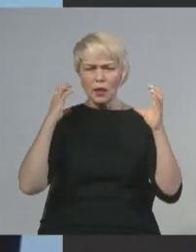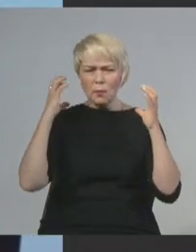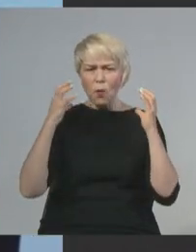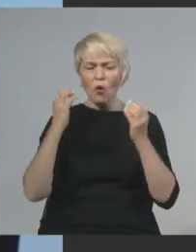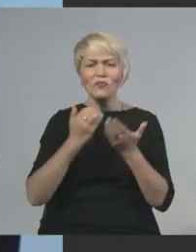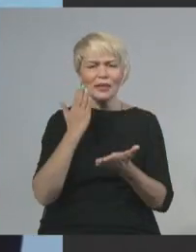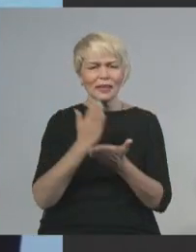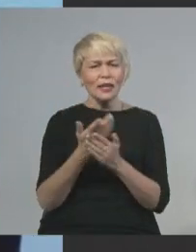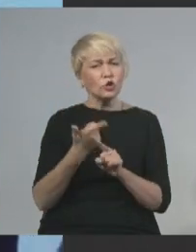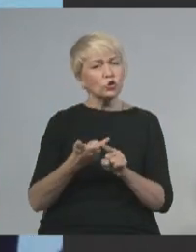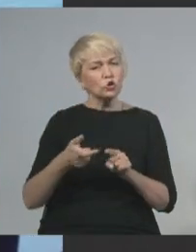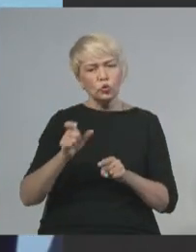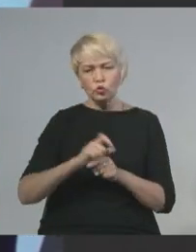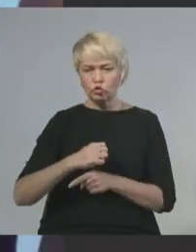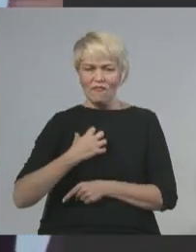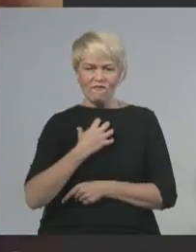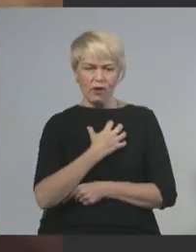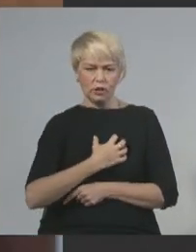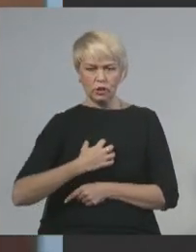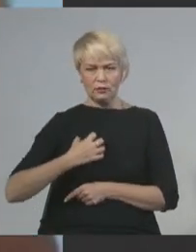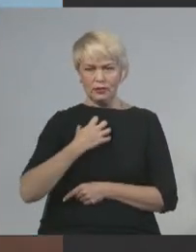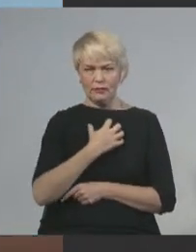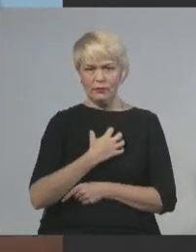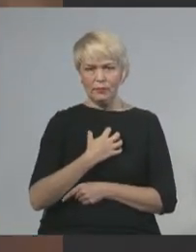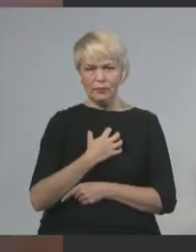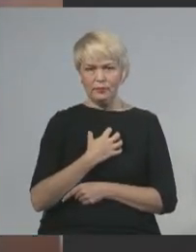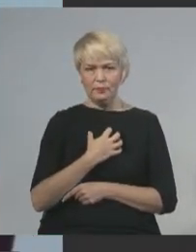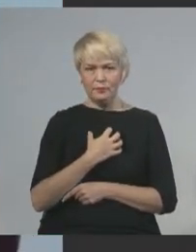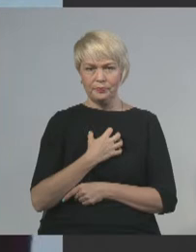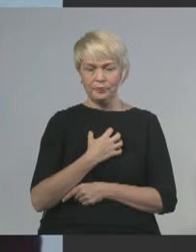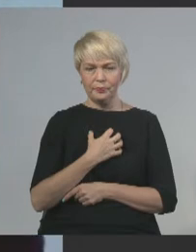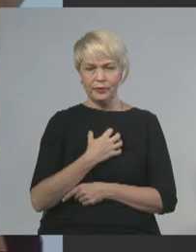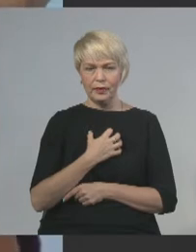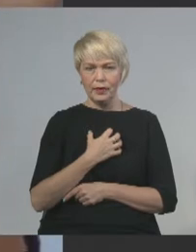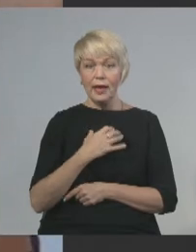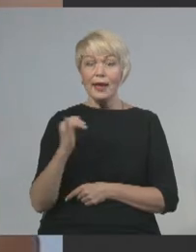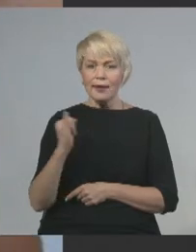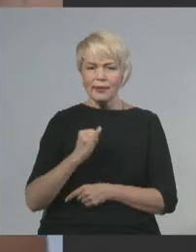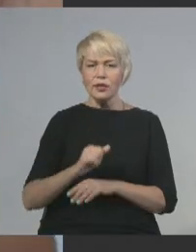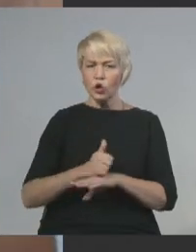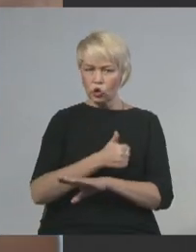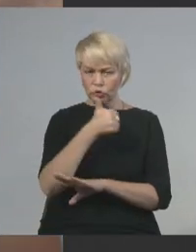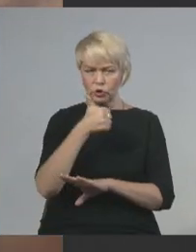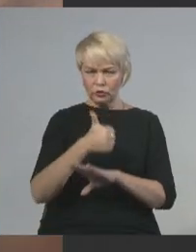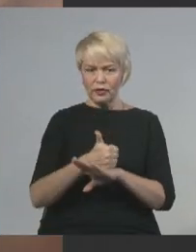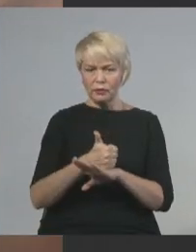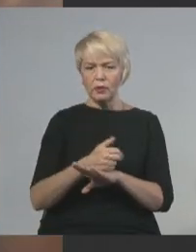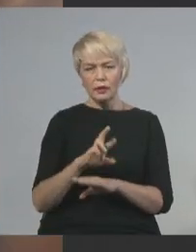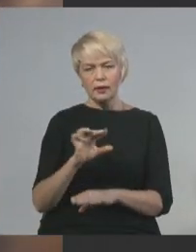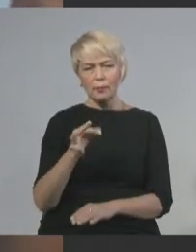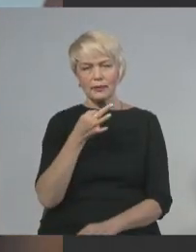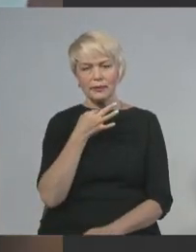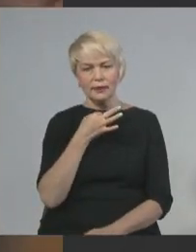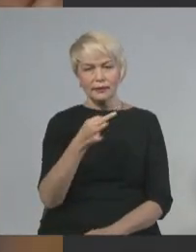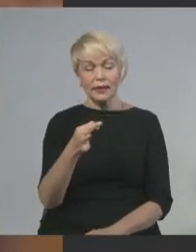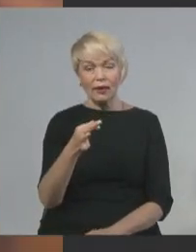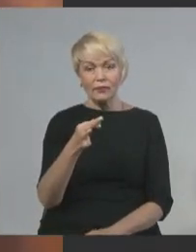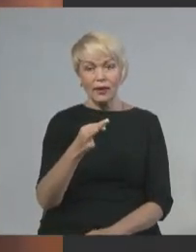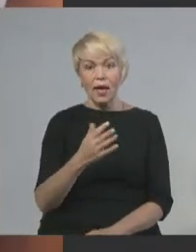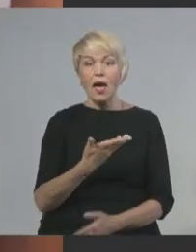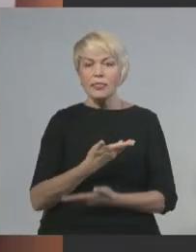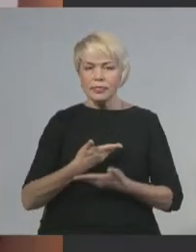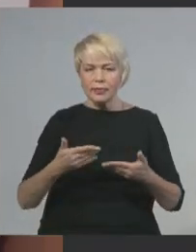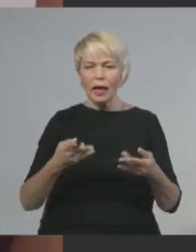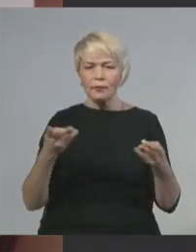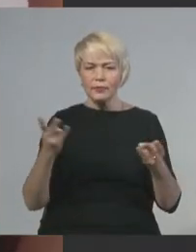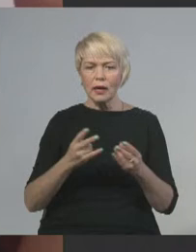opposite of this the negative part of that as as uh one of our said uh we have to take care of the uh difference